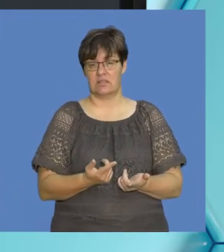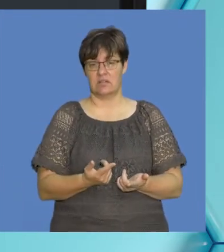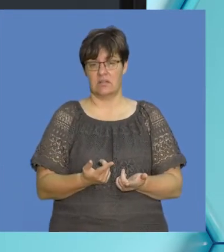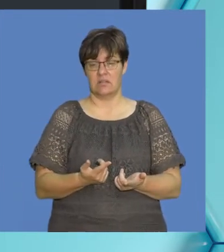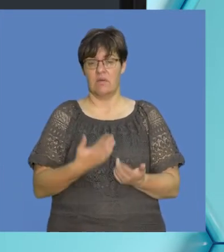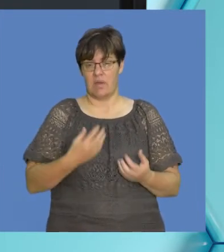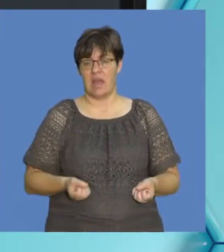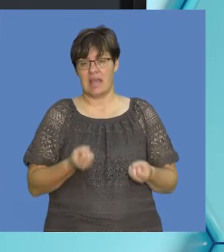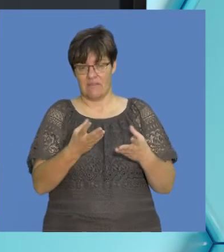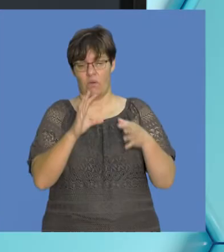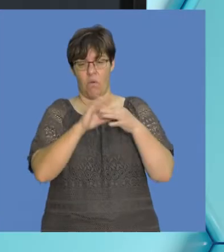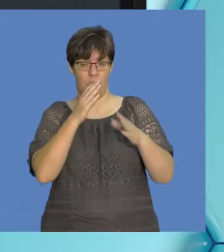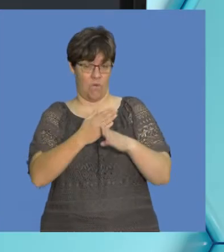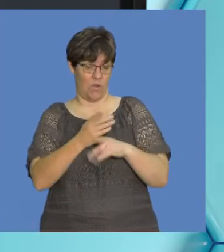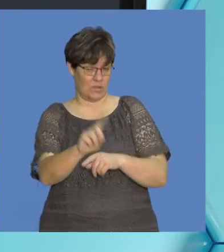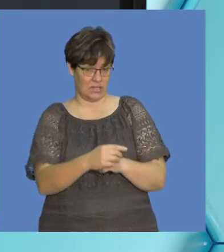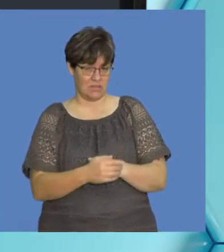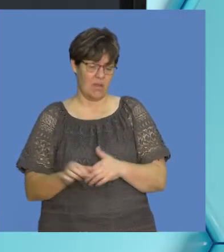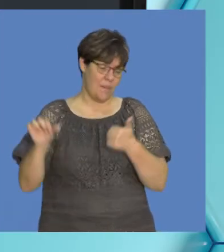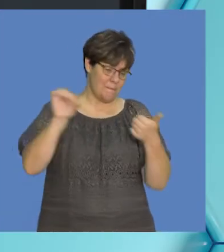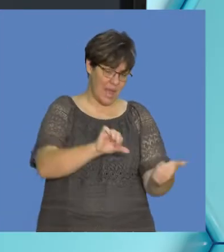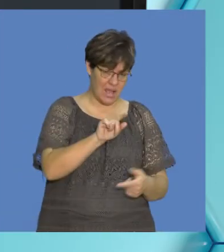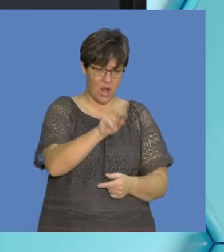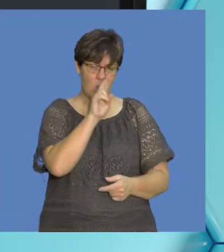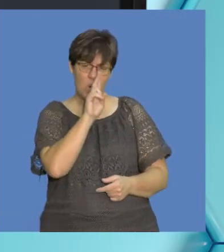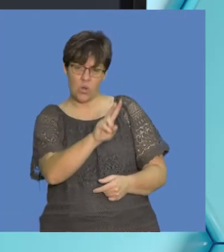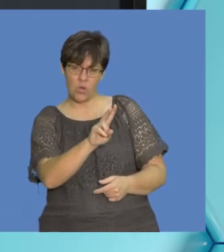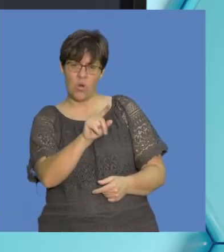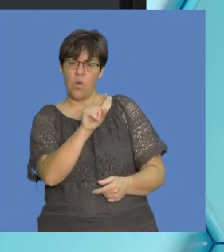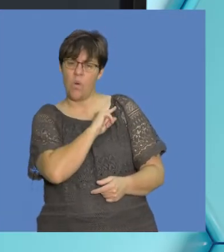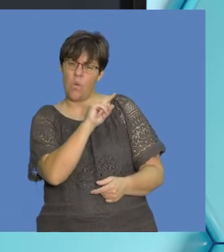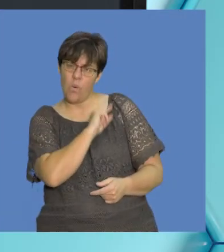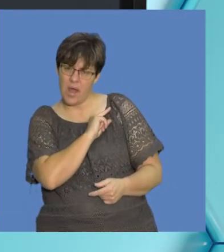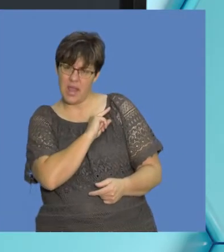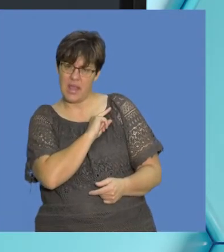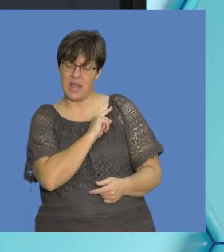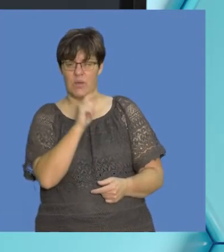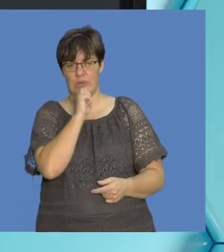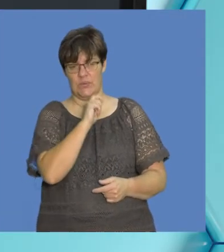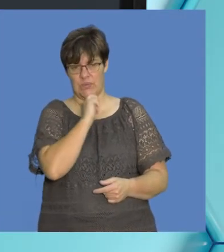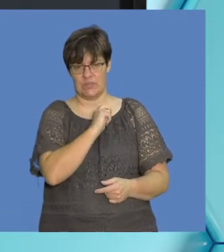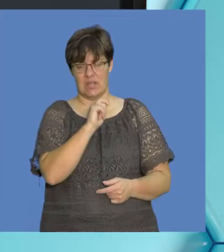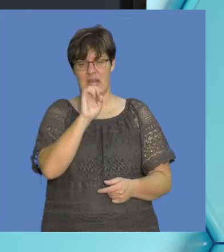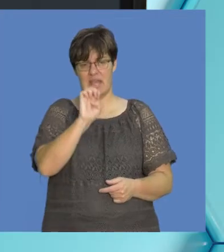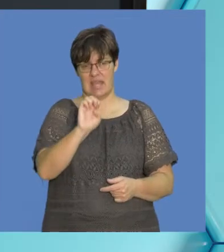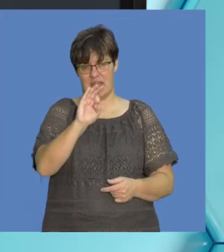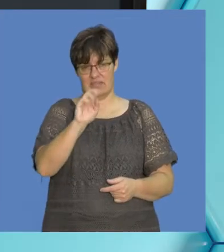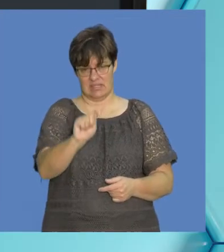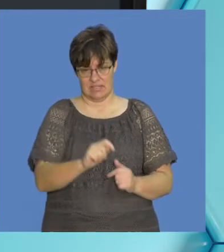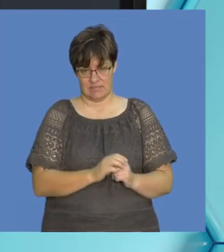I'm giving you some homework, is go back and look at the reasons why we use electronic